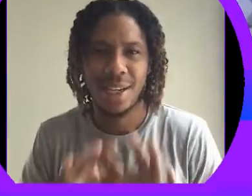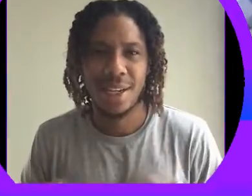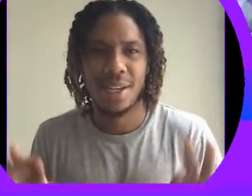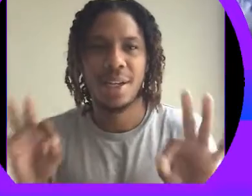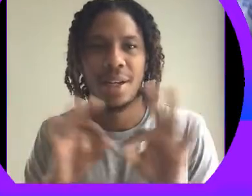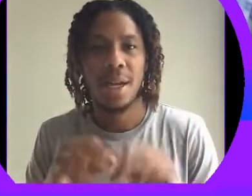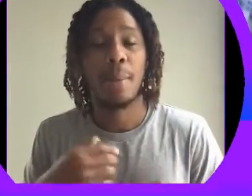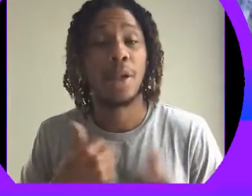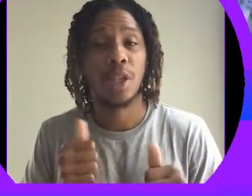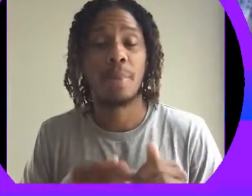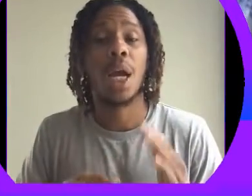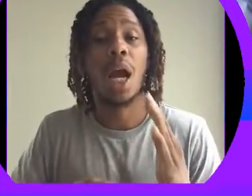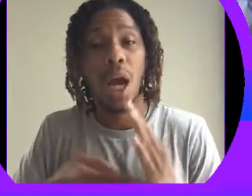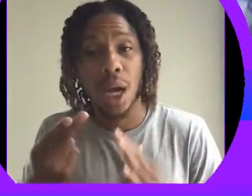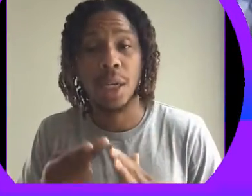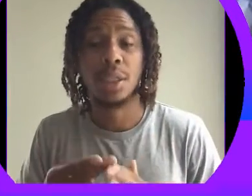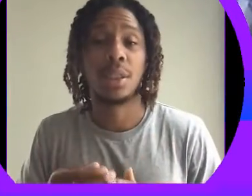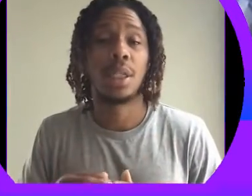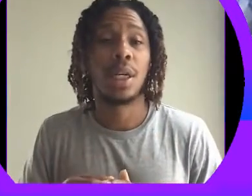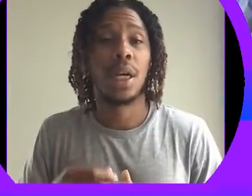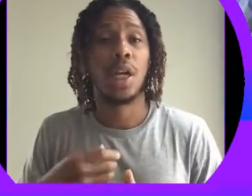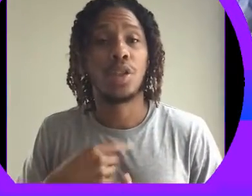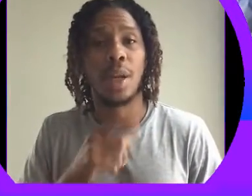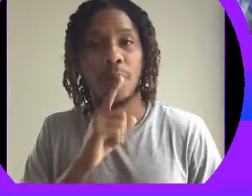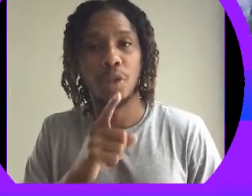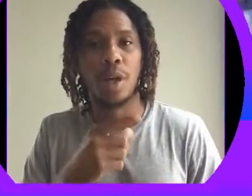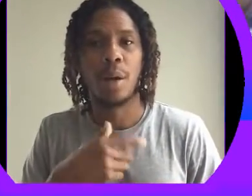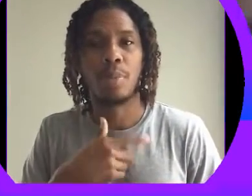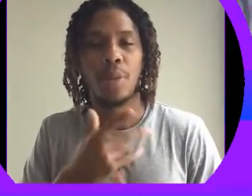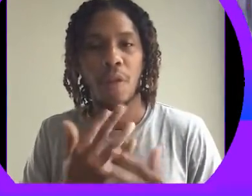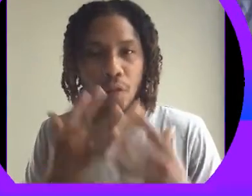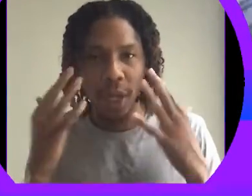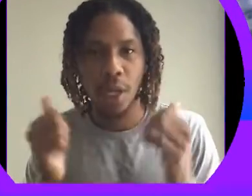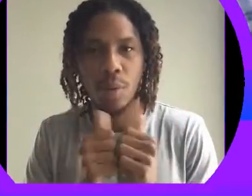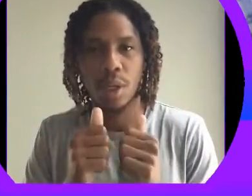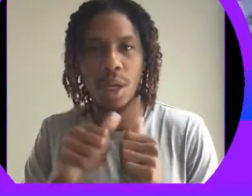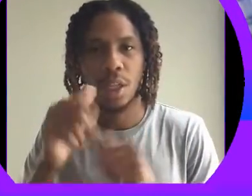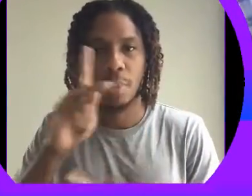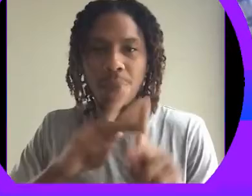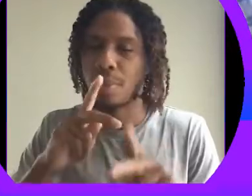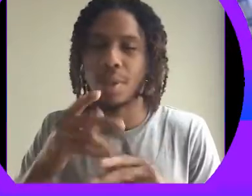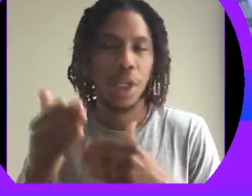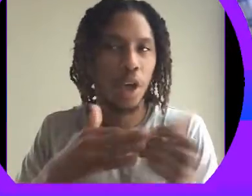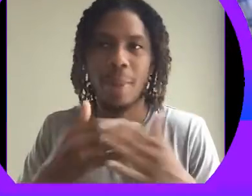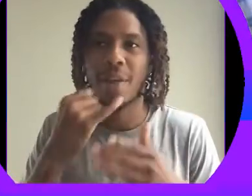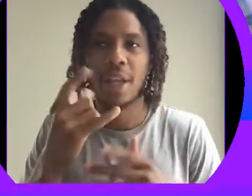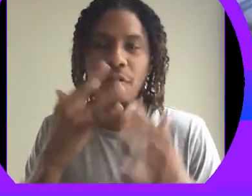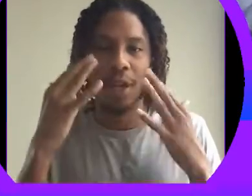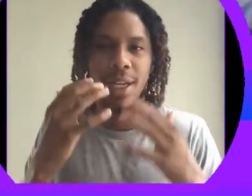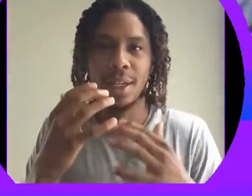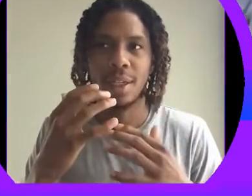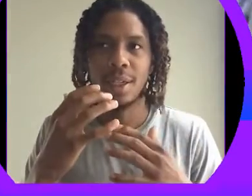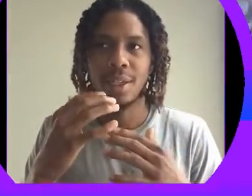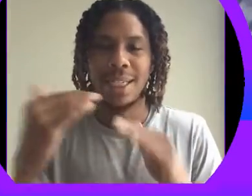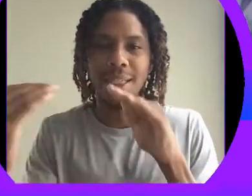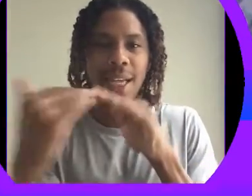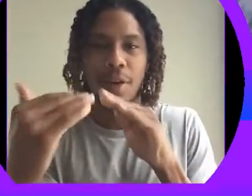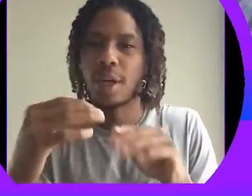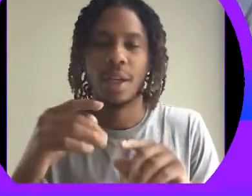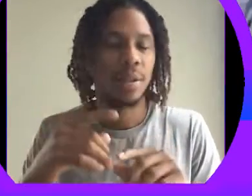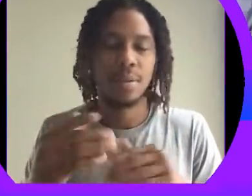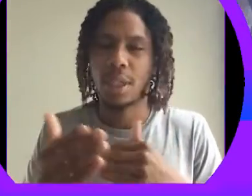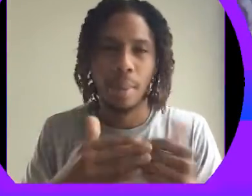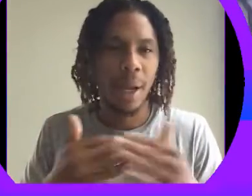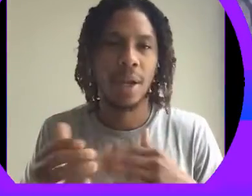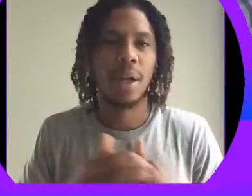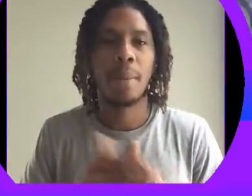is I try to be authentic. I greet people with a friendly greeting even if they don't greet me back. It has nothing to do with me. They're